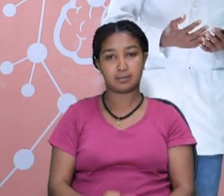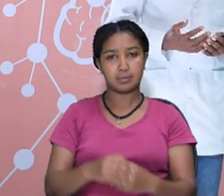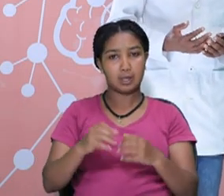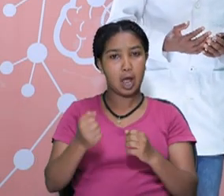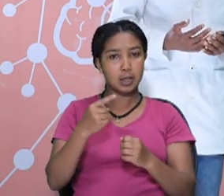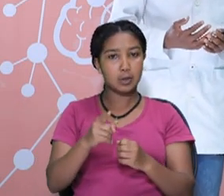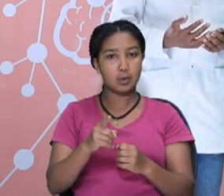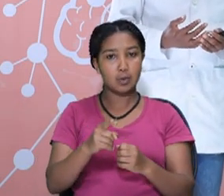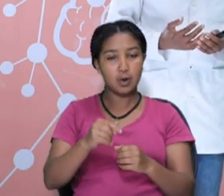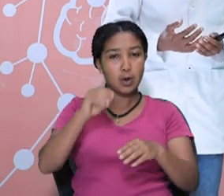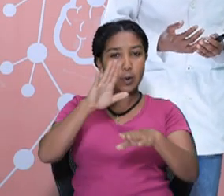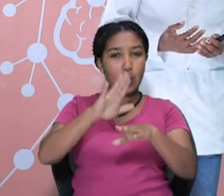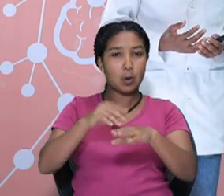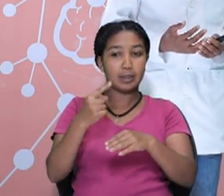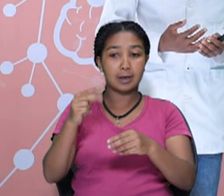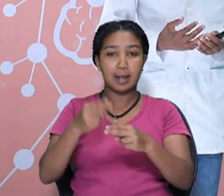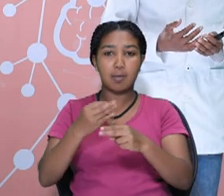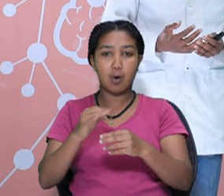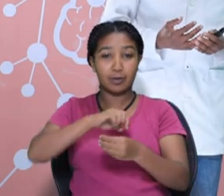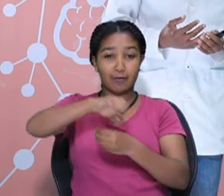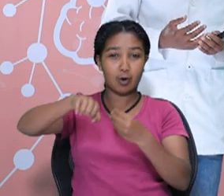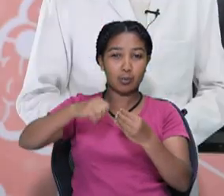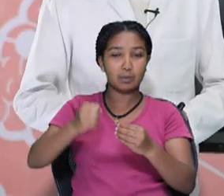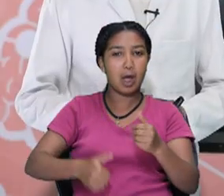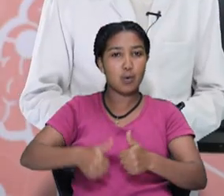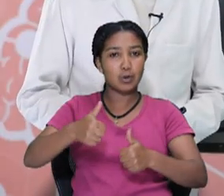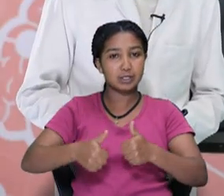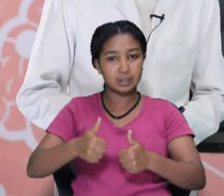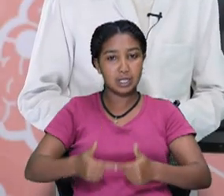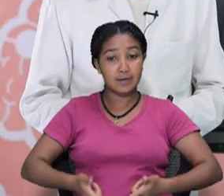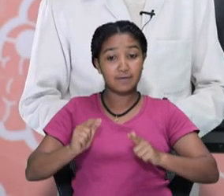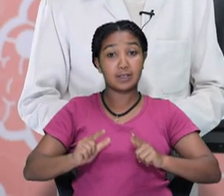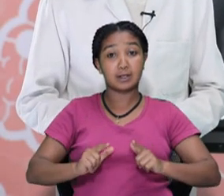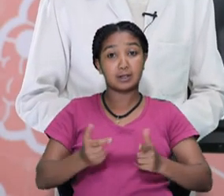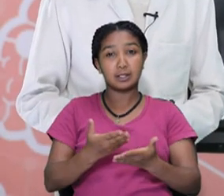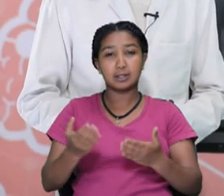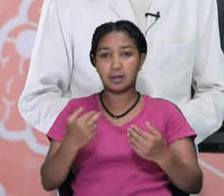Can you call the name of environments by which living things are operate?